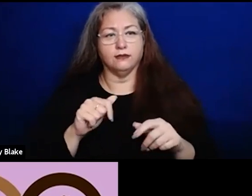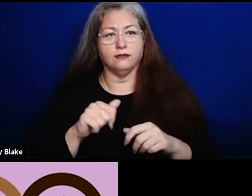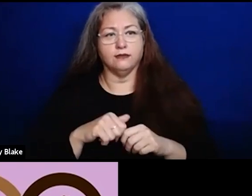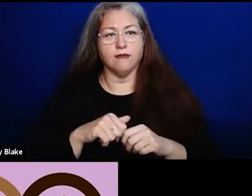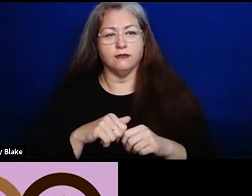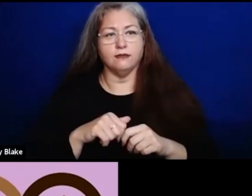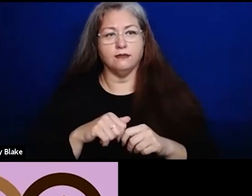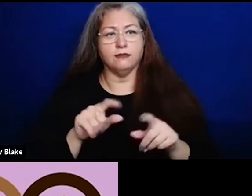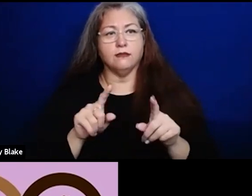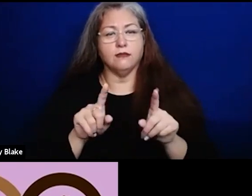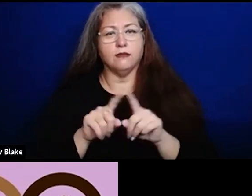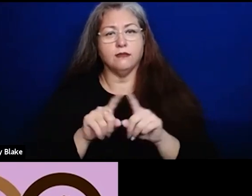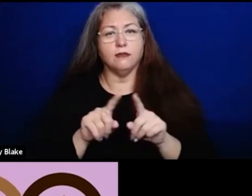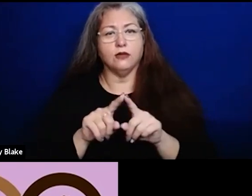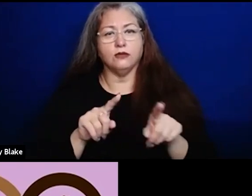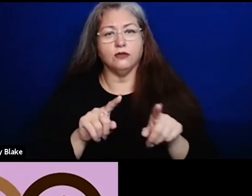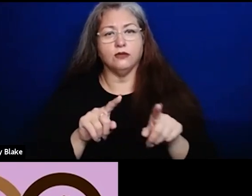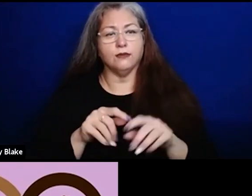also.